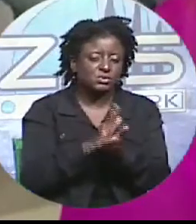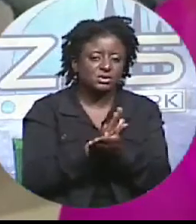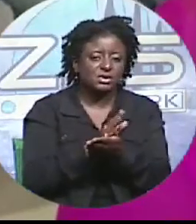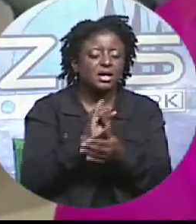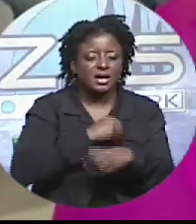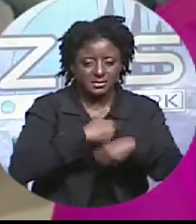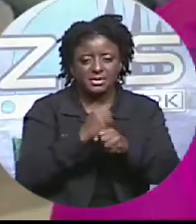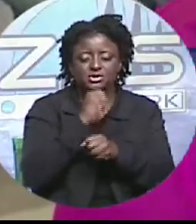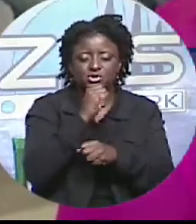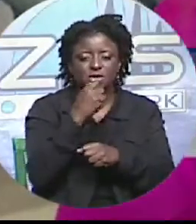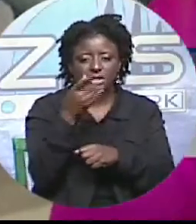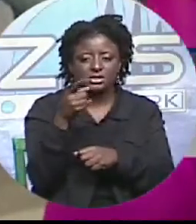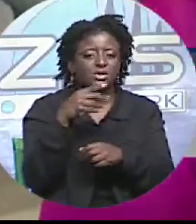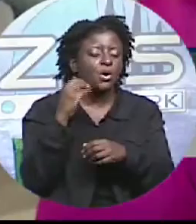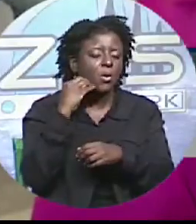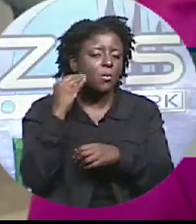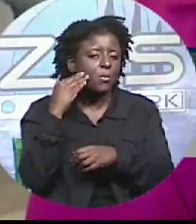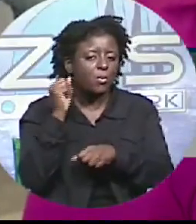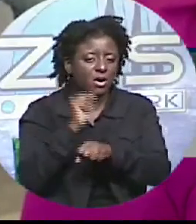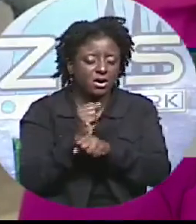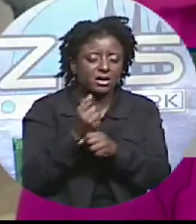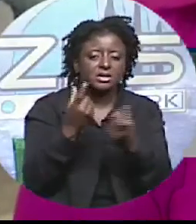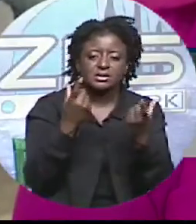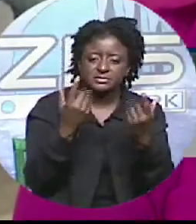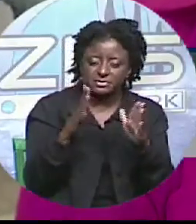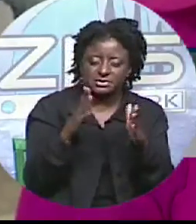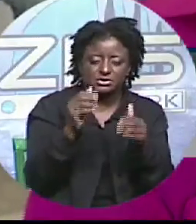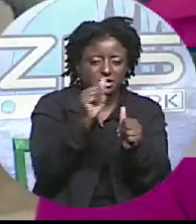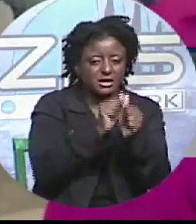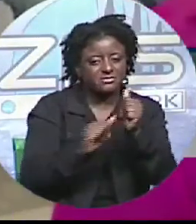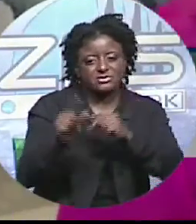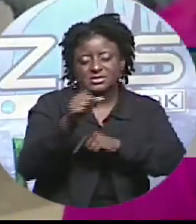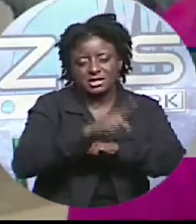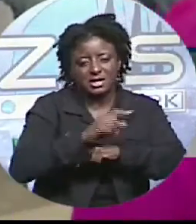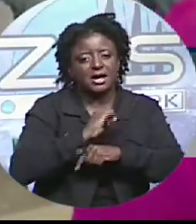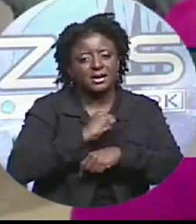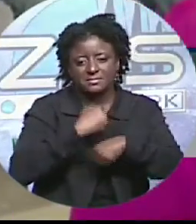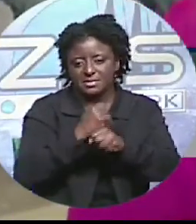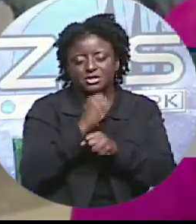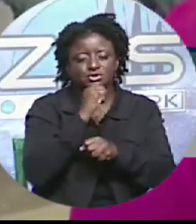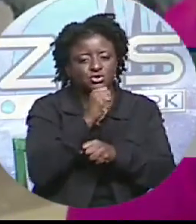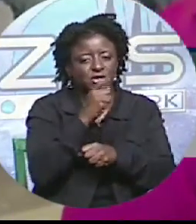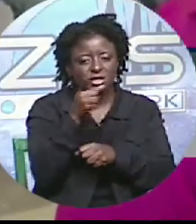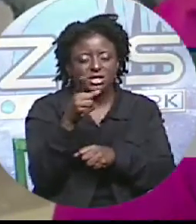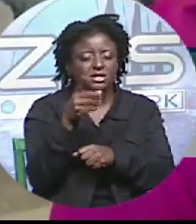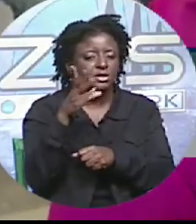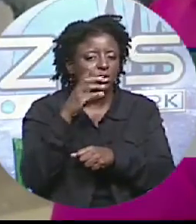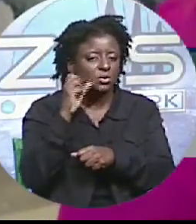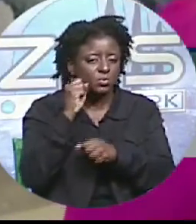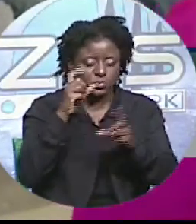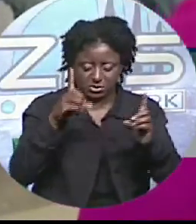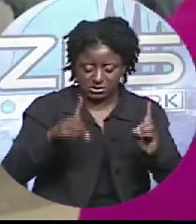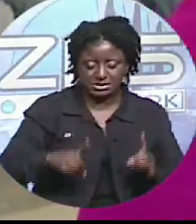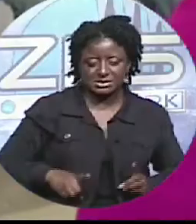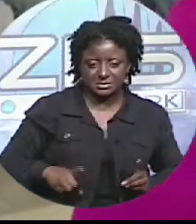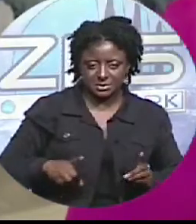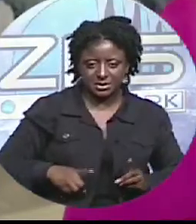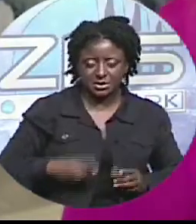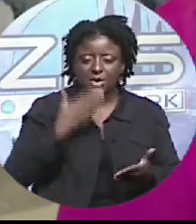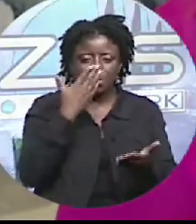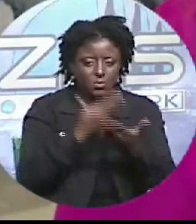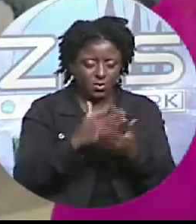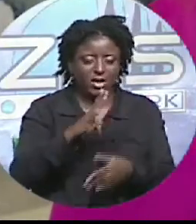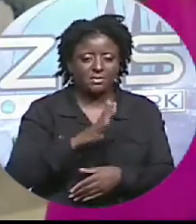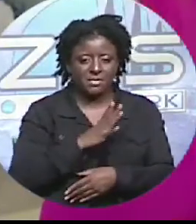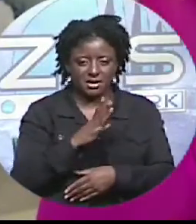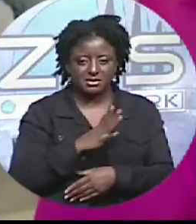homework was done every day. I made sure that he was disciplined, mannerly, and had